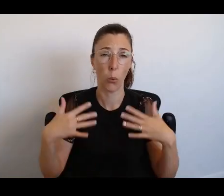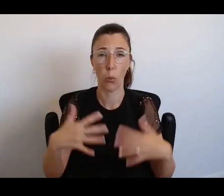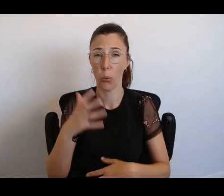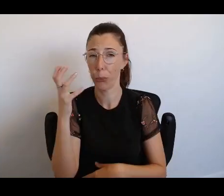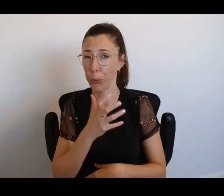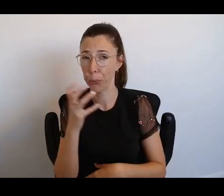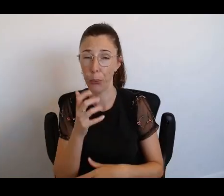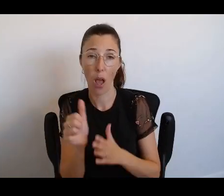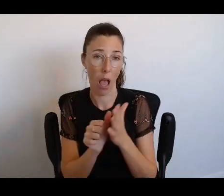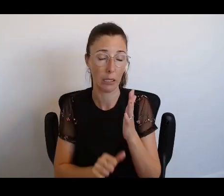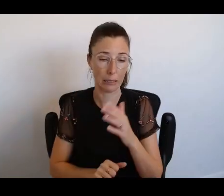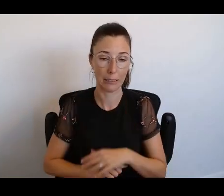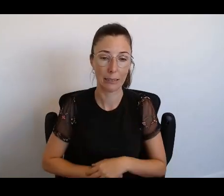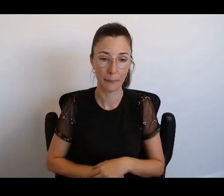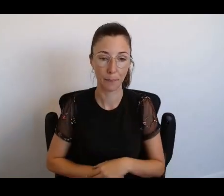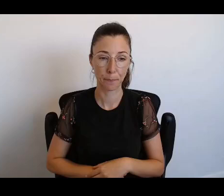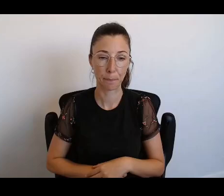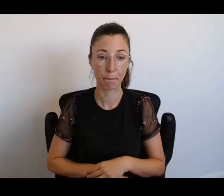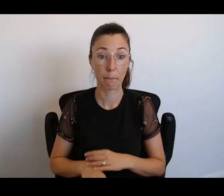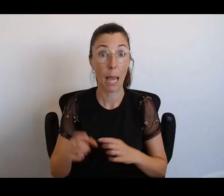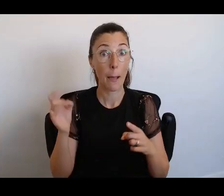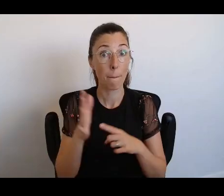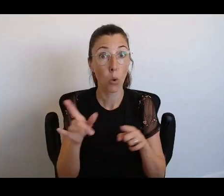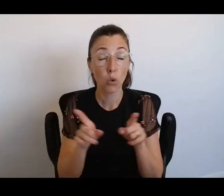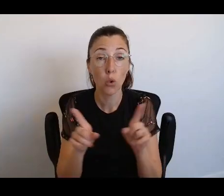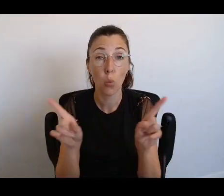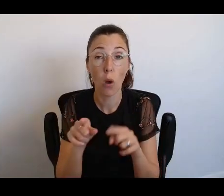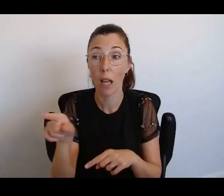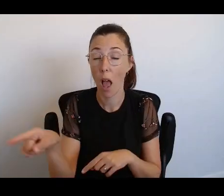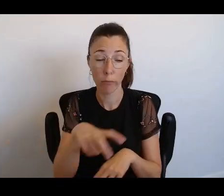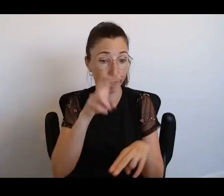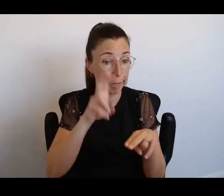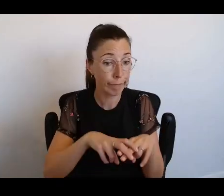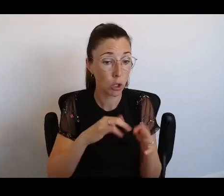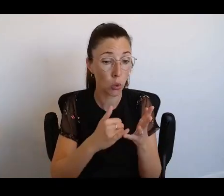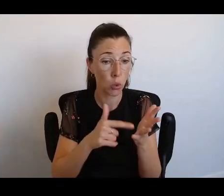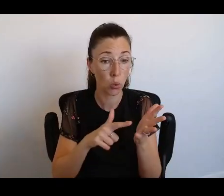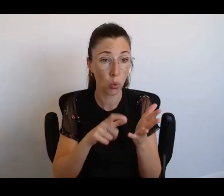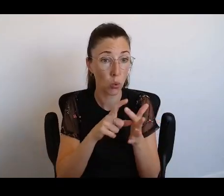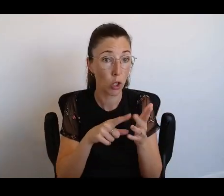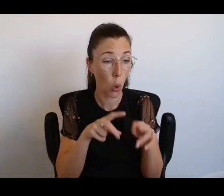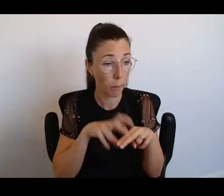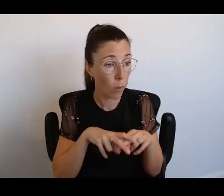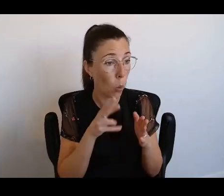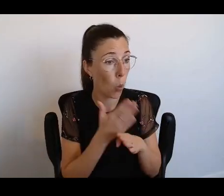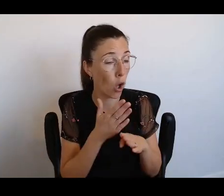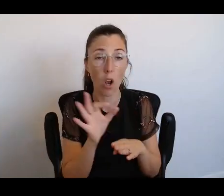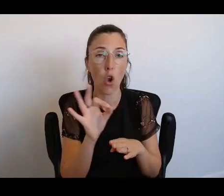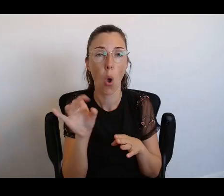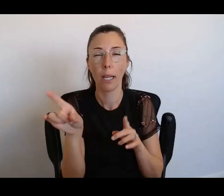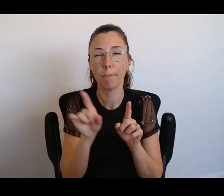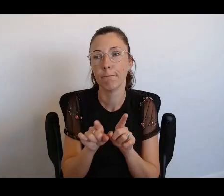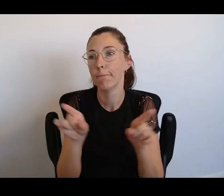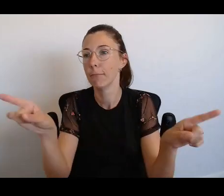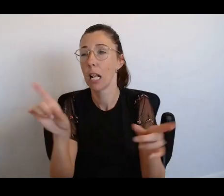he hasn't just sat in the studio. He's an artist that reaches out and connects, and his work in public institution has